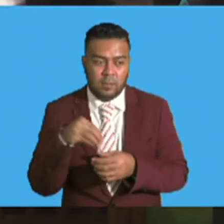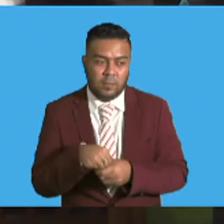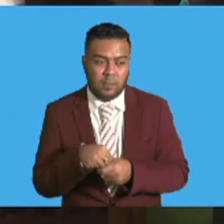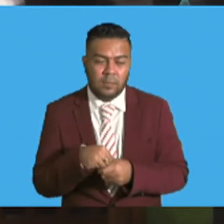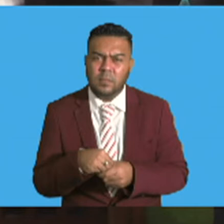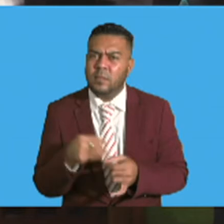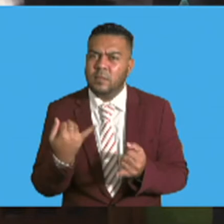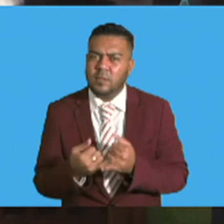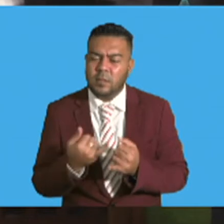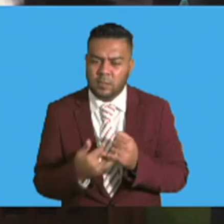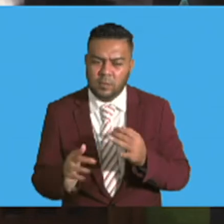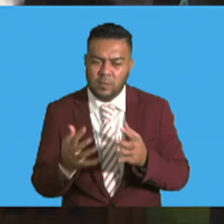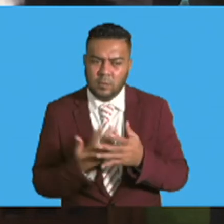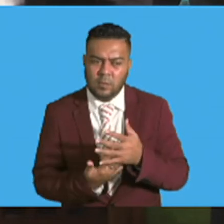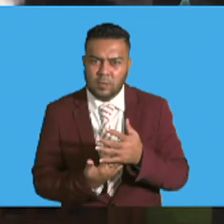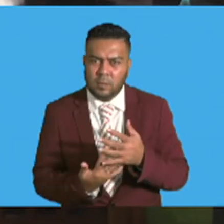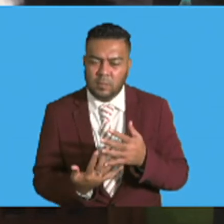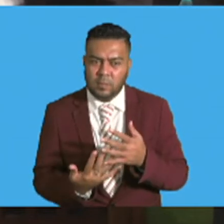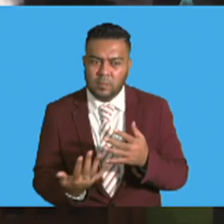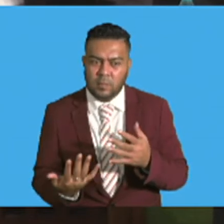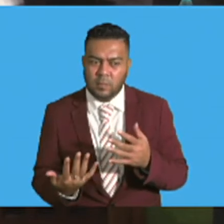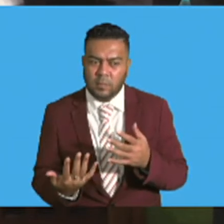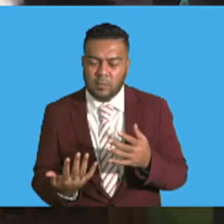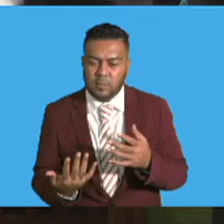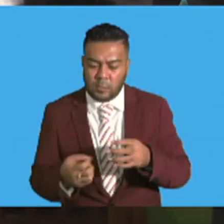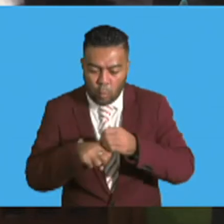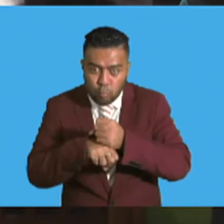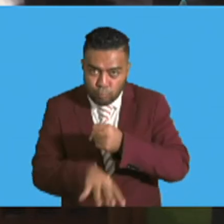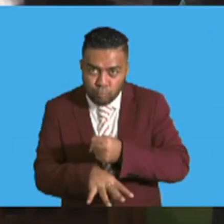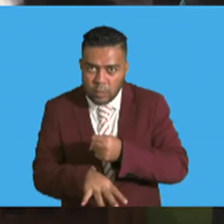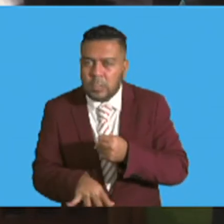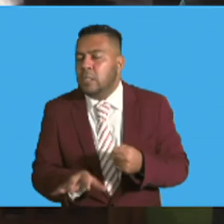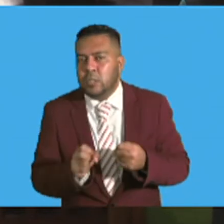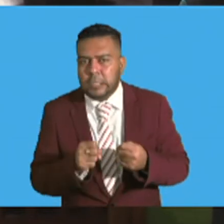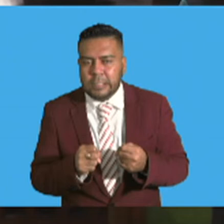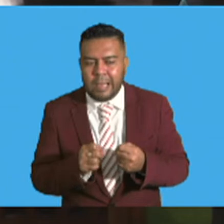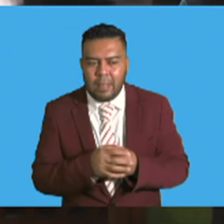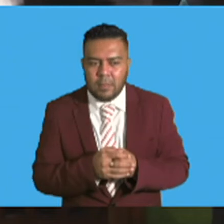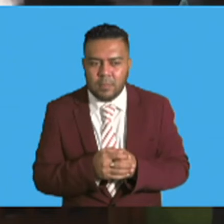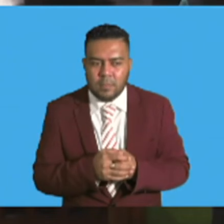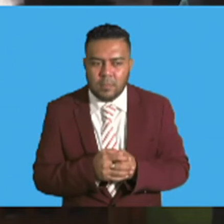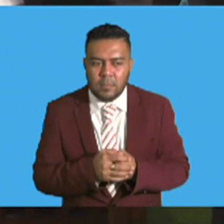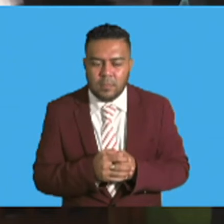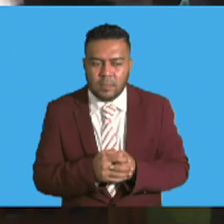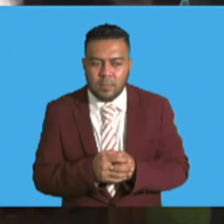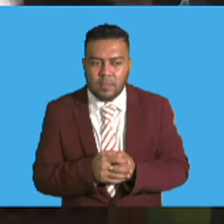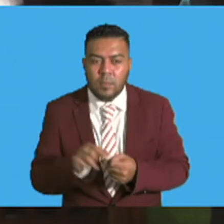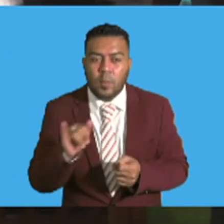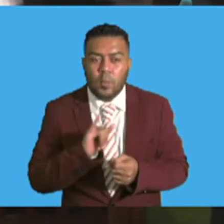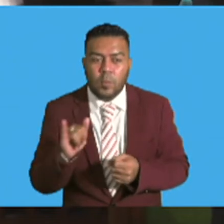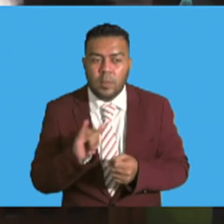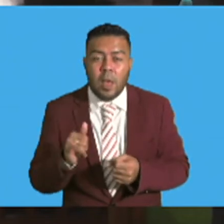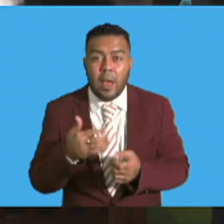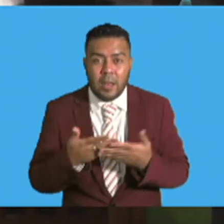very shallow rooting system. So to ensure that we provide a pasture which is drought resistant, we are